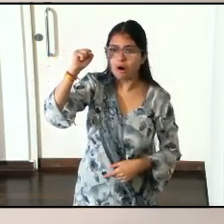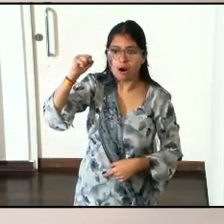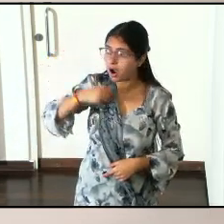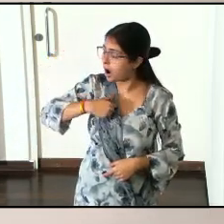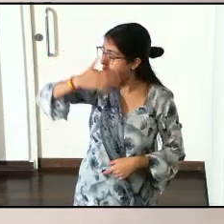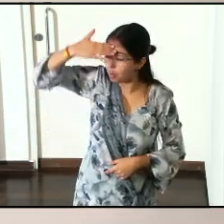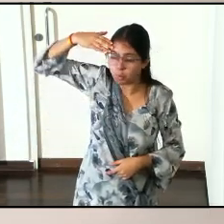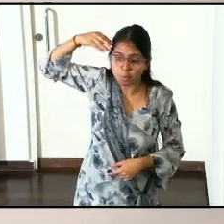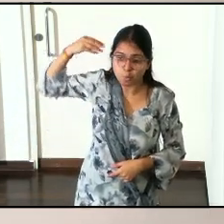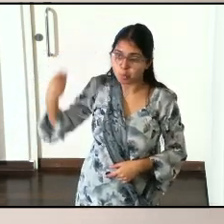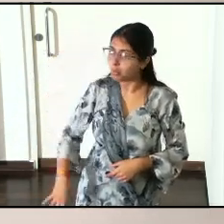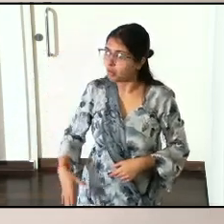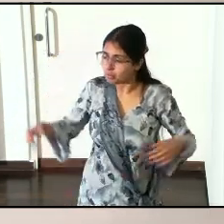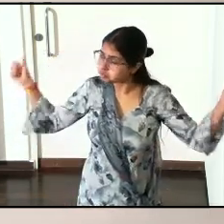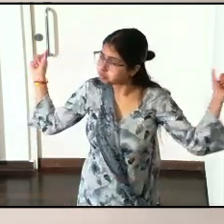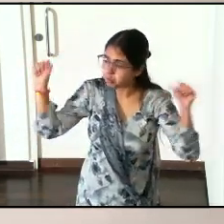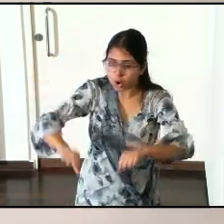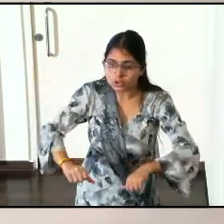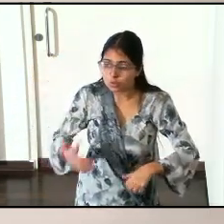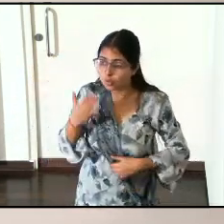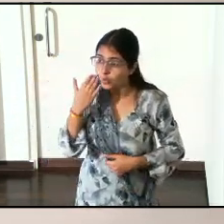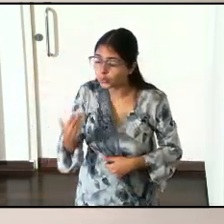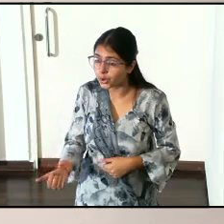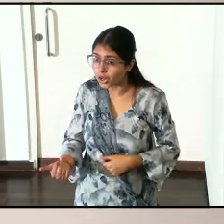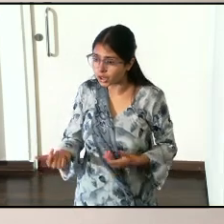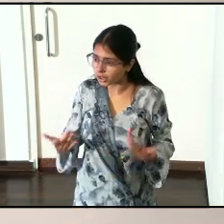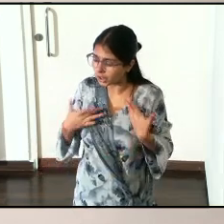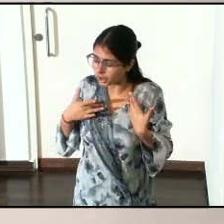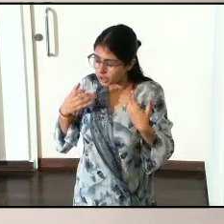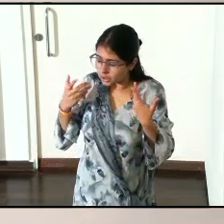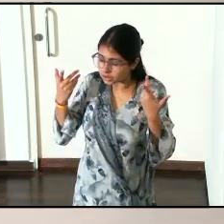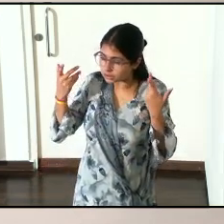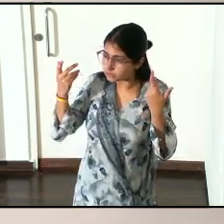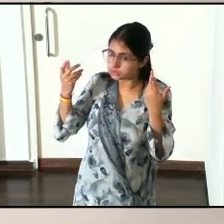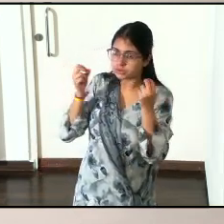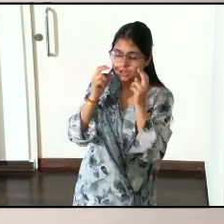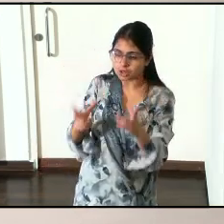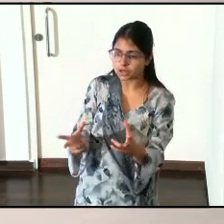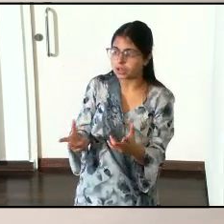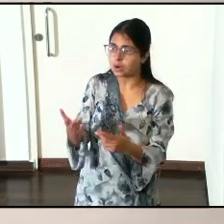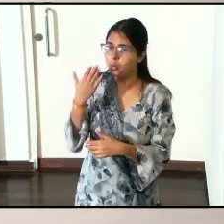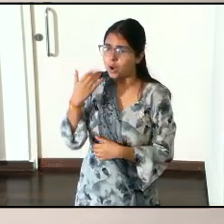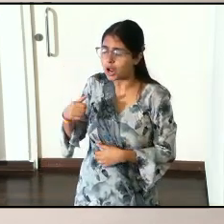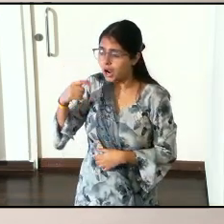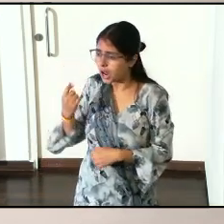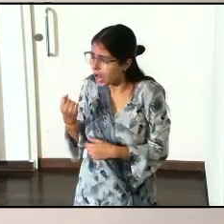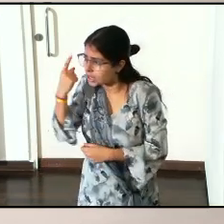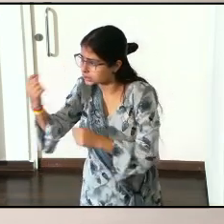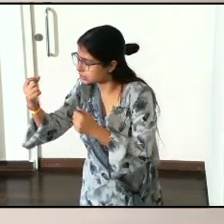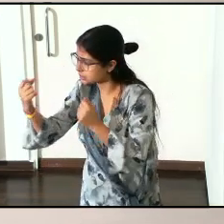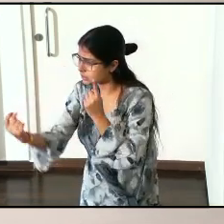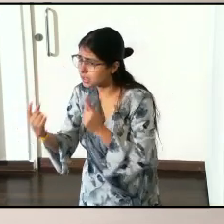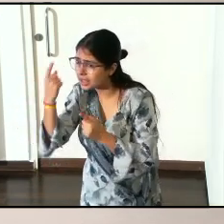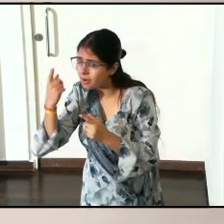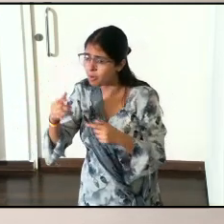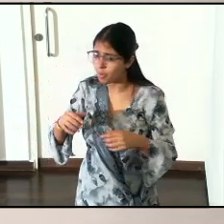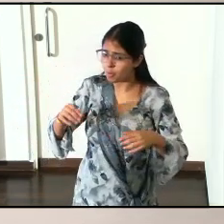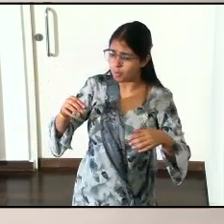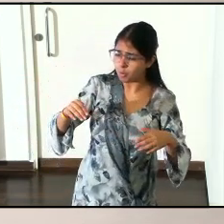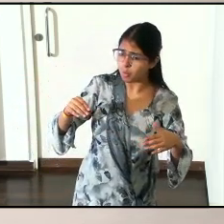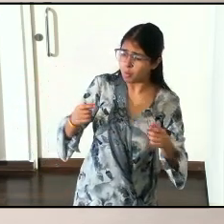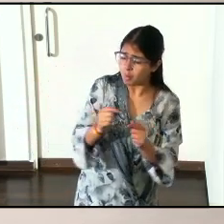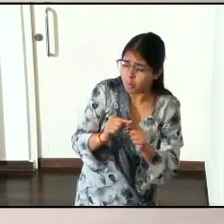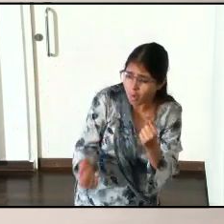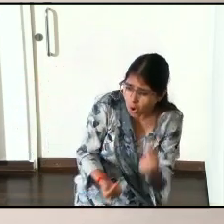lose, because it just shows your own naivete and lack of understanding of political context and